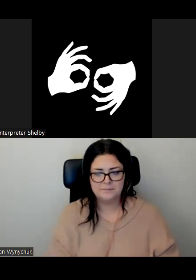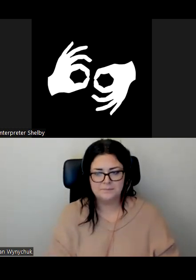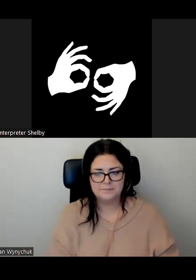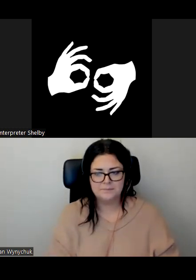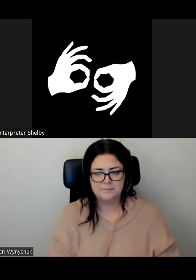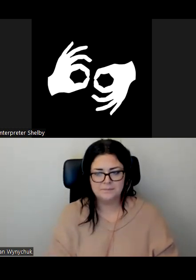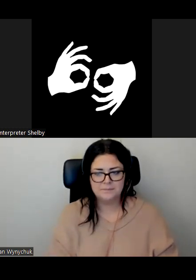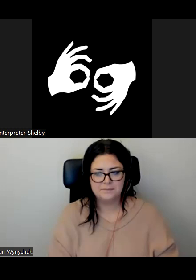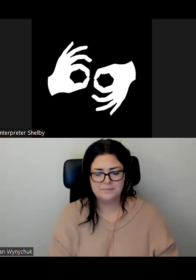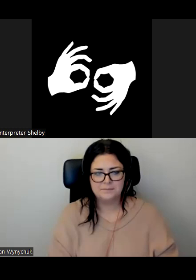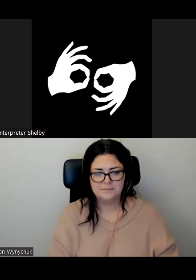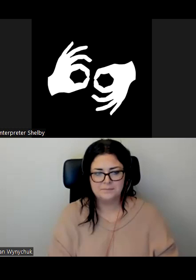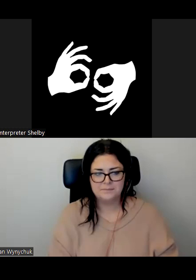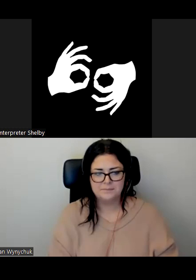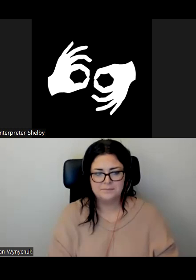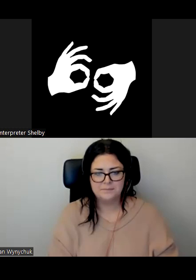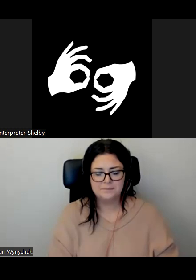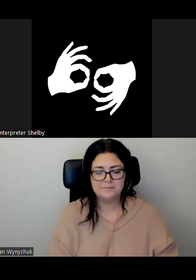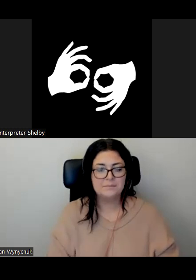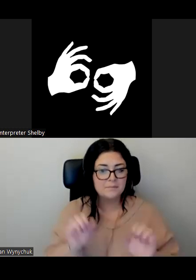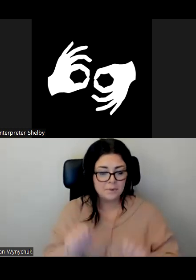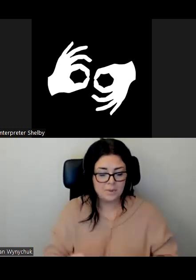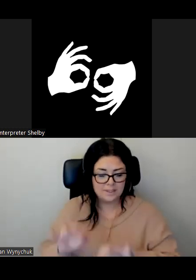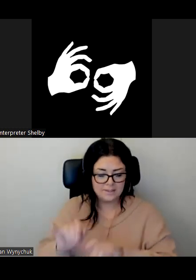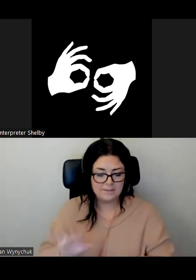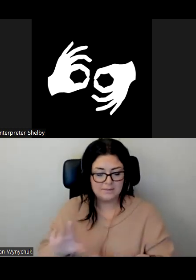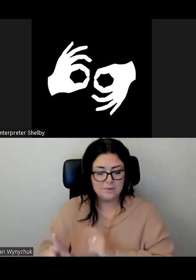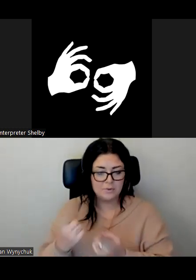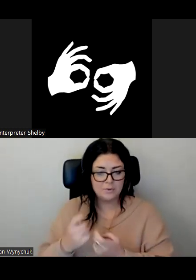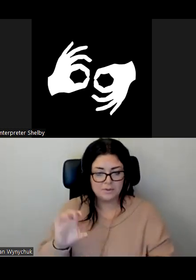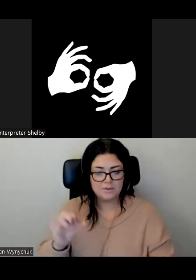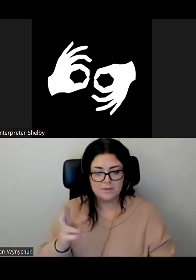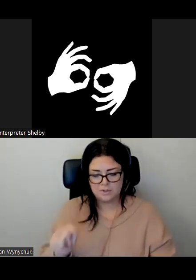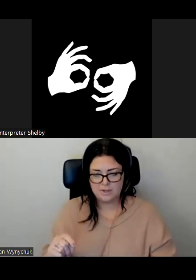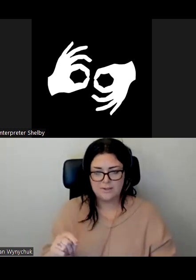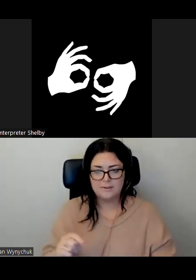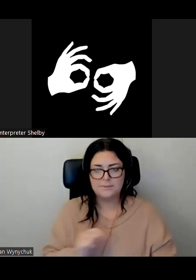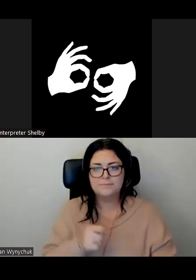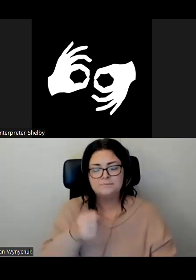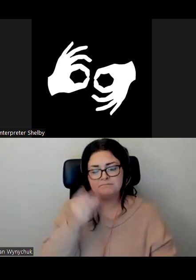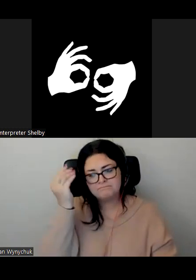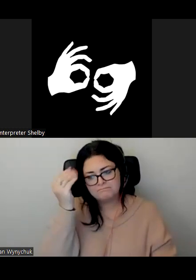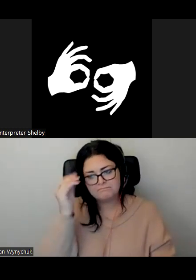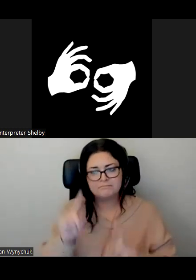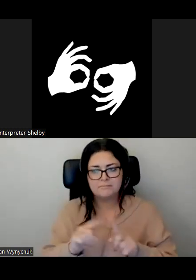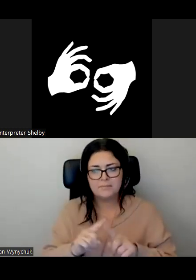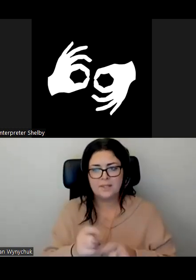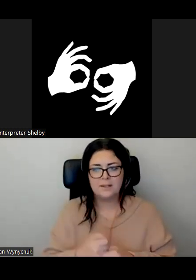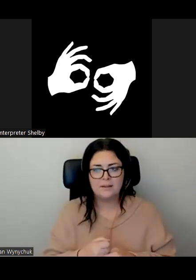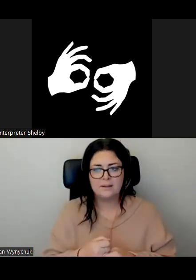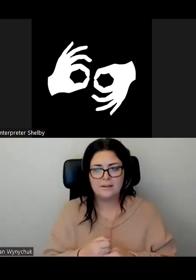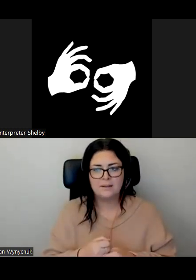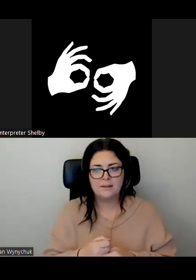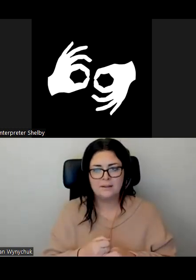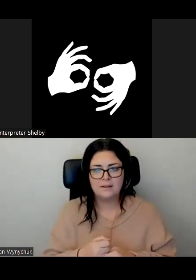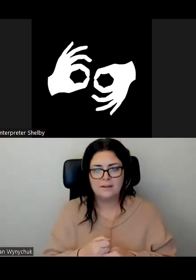in the chat. I'll be happy to read those questions out. While you guys are thinking about that, we did have a few questions that